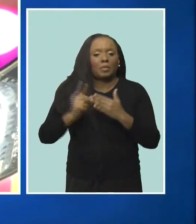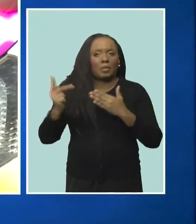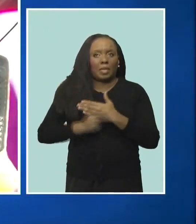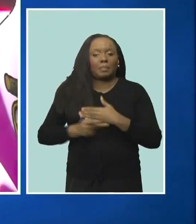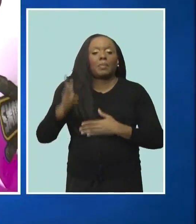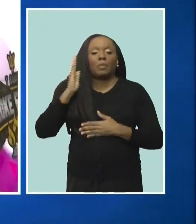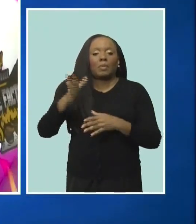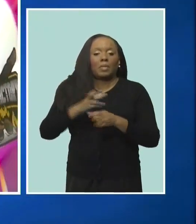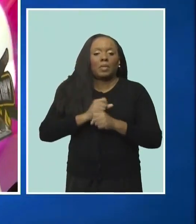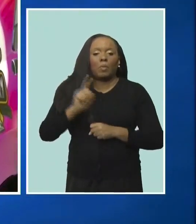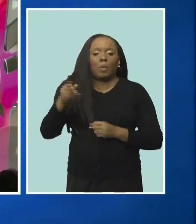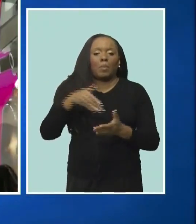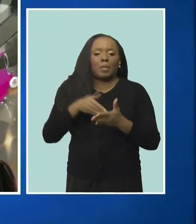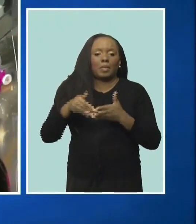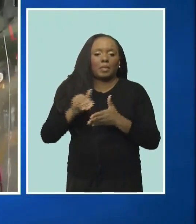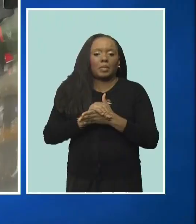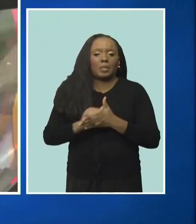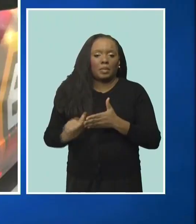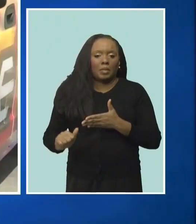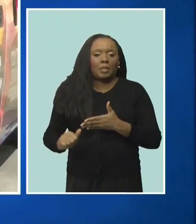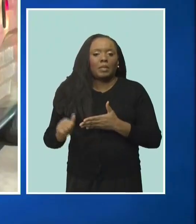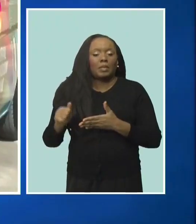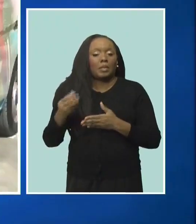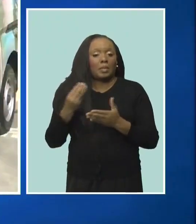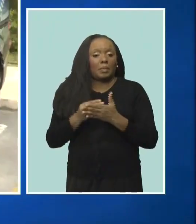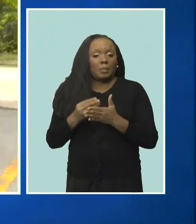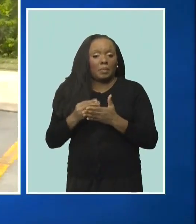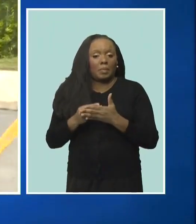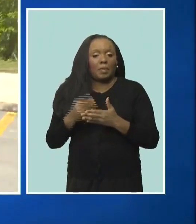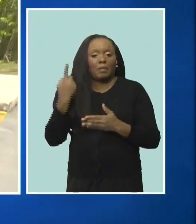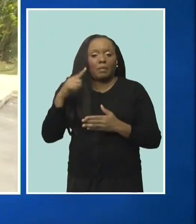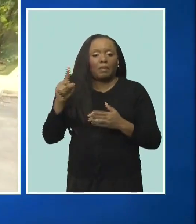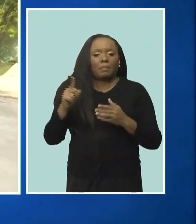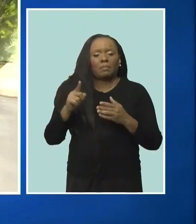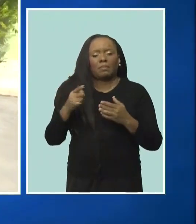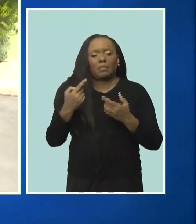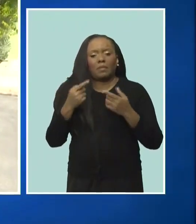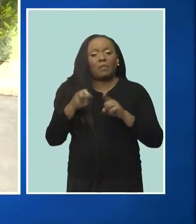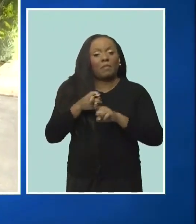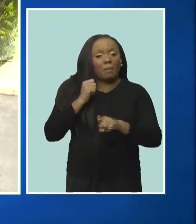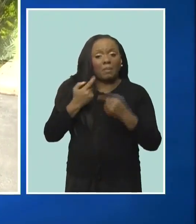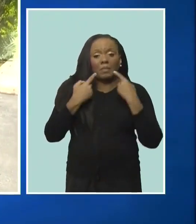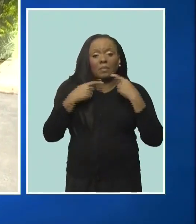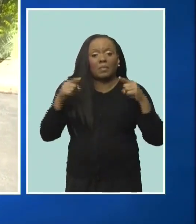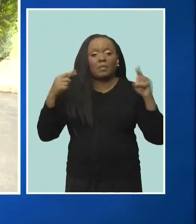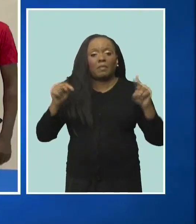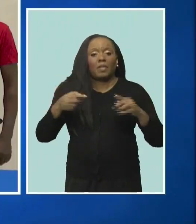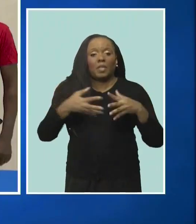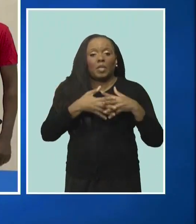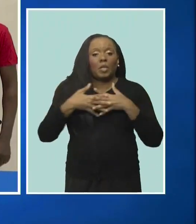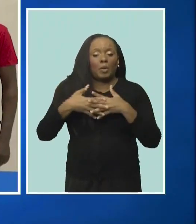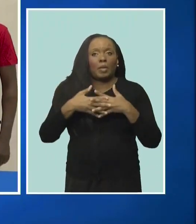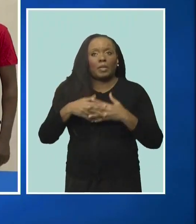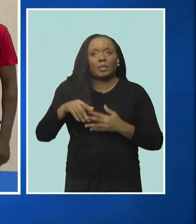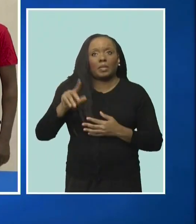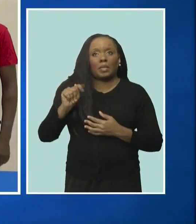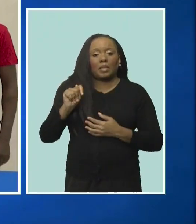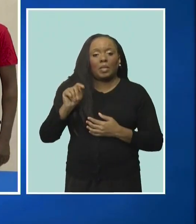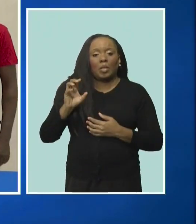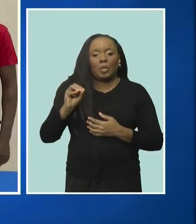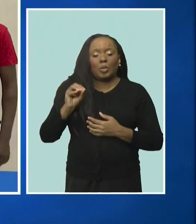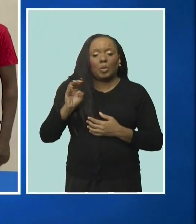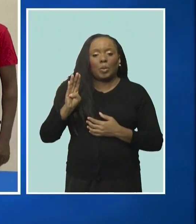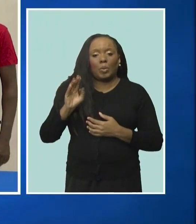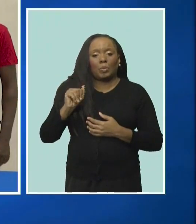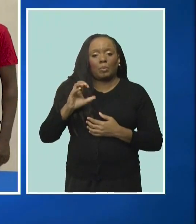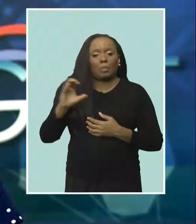funding secured from Grabba Dabba Doo, a successful USA-based tobacco company. Minister in the Prime Minister's Office with